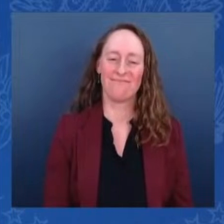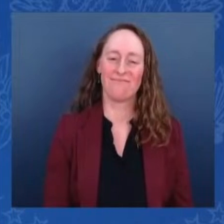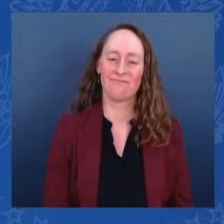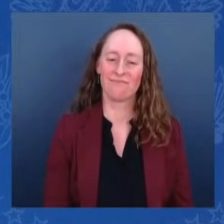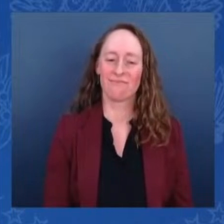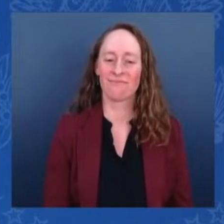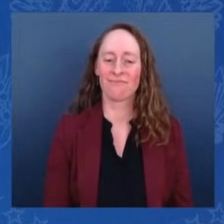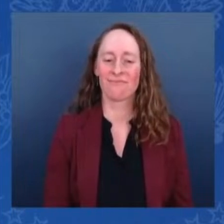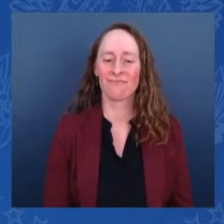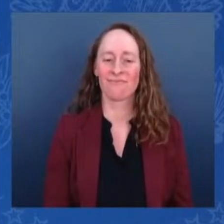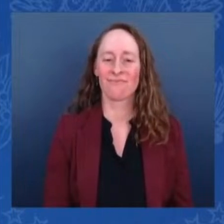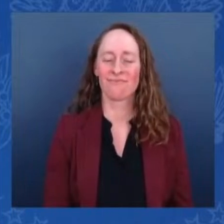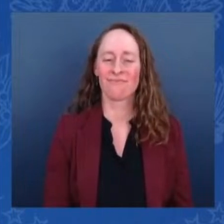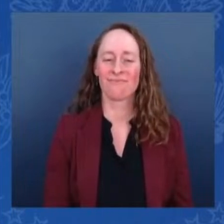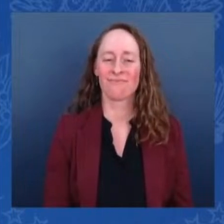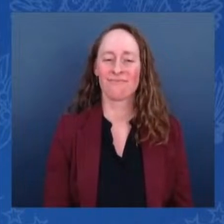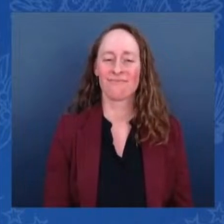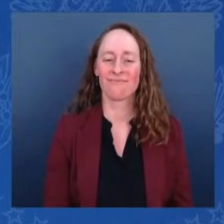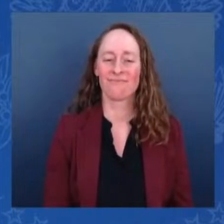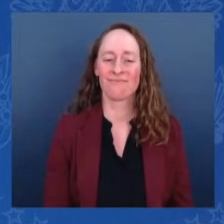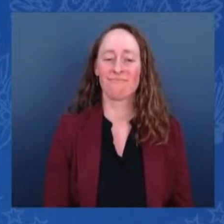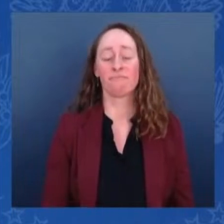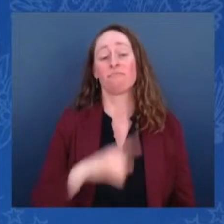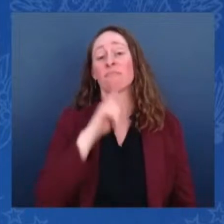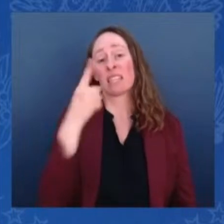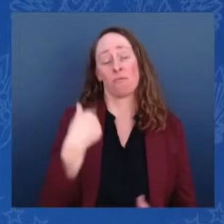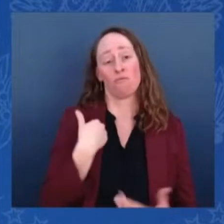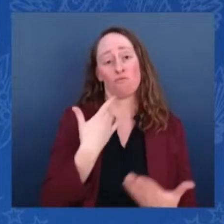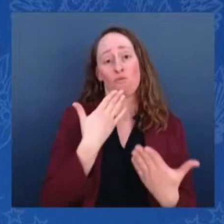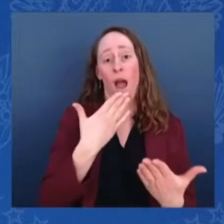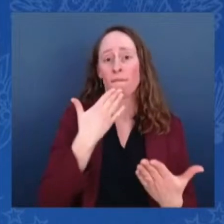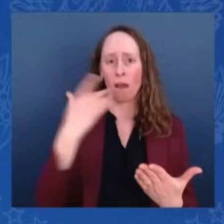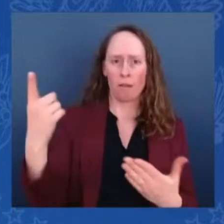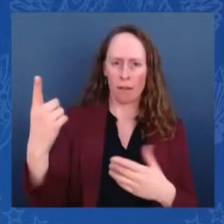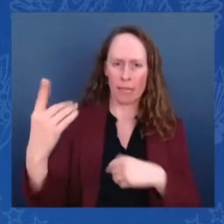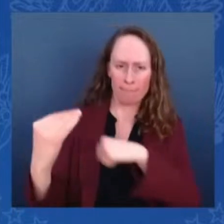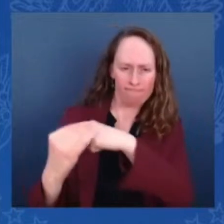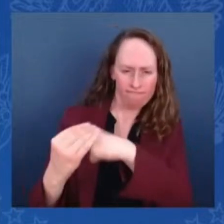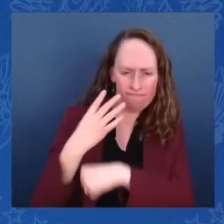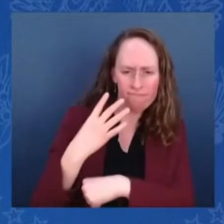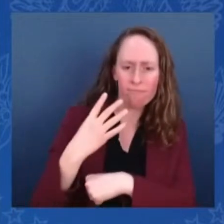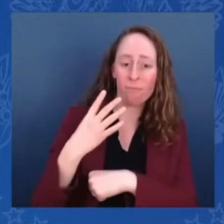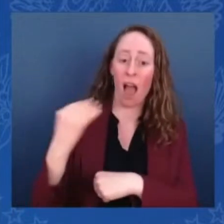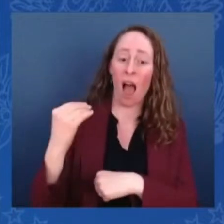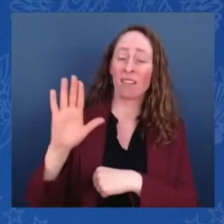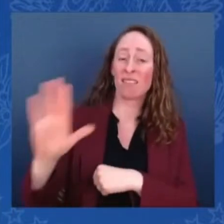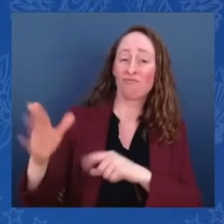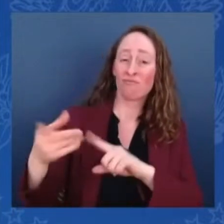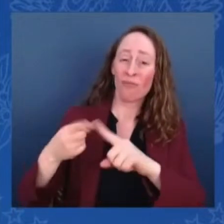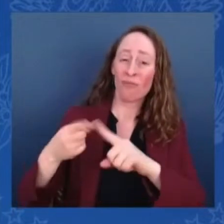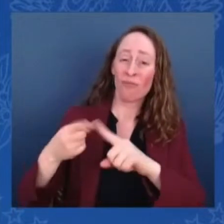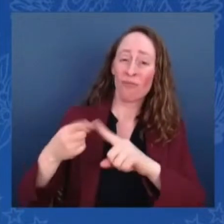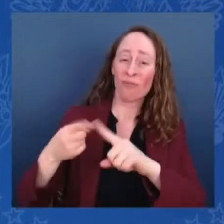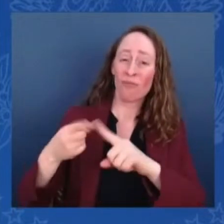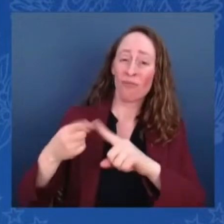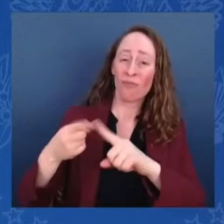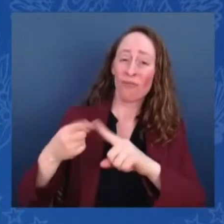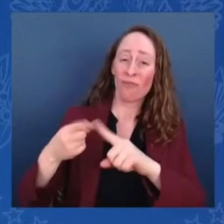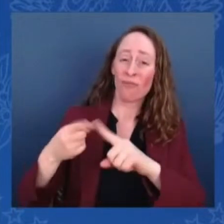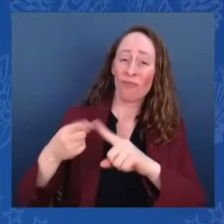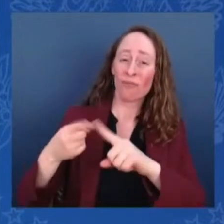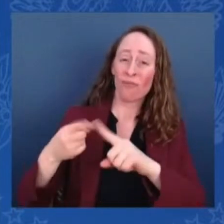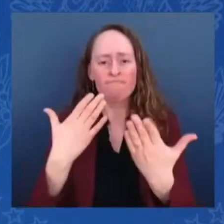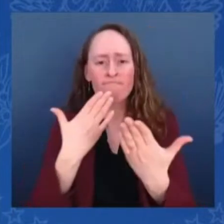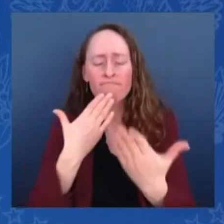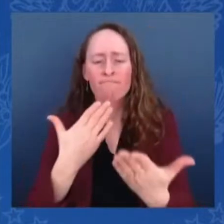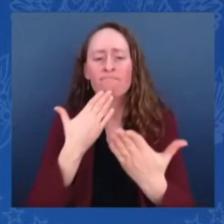I'm grateful for his counsel and his friendship as well, but I also want to thank the members of my cabinet and the members of the Congress who are